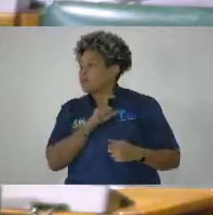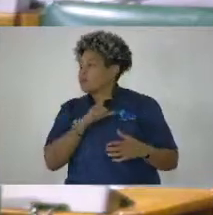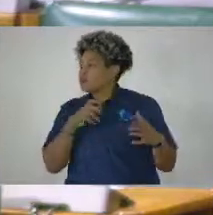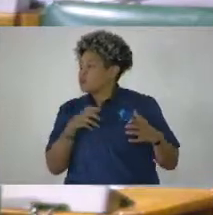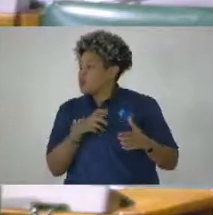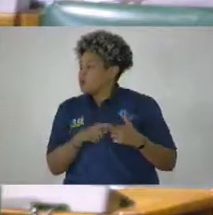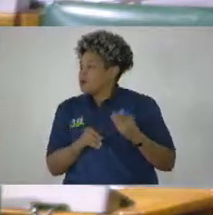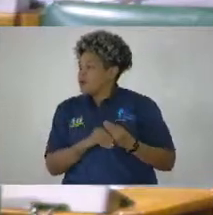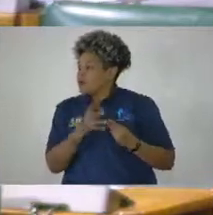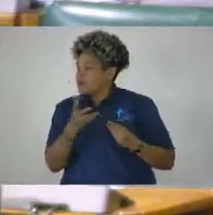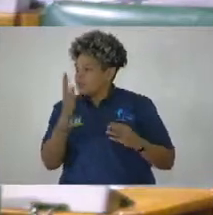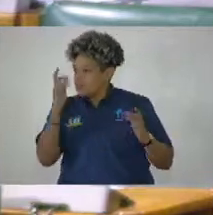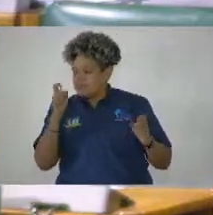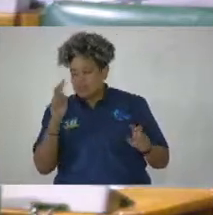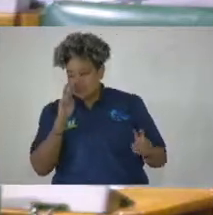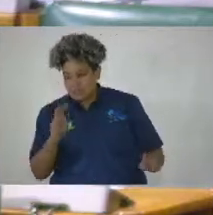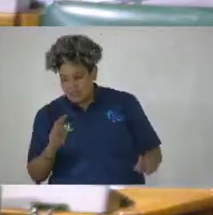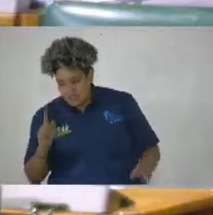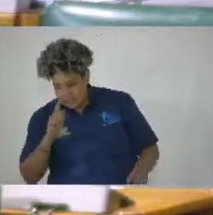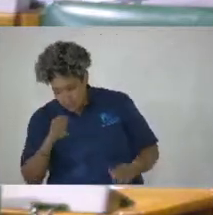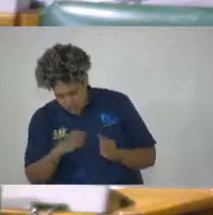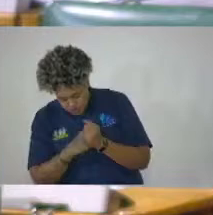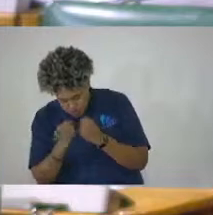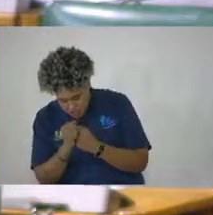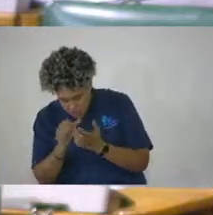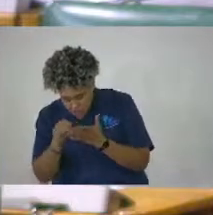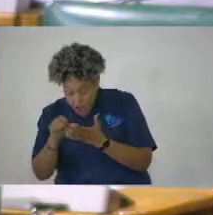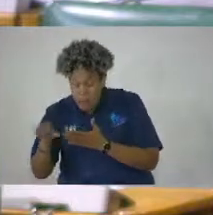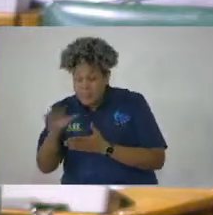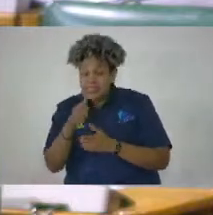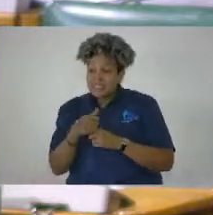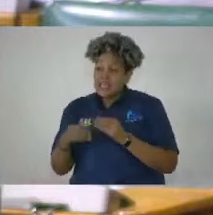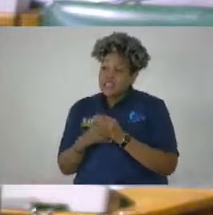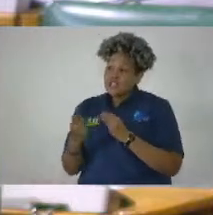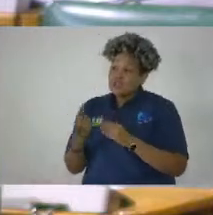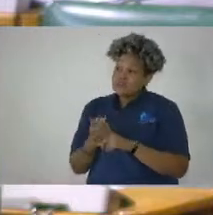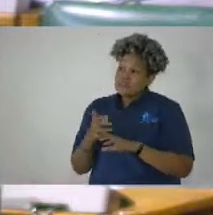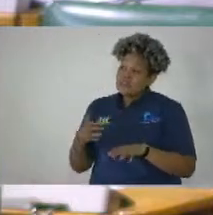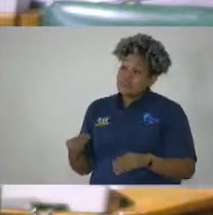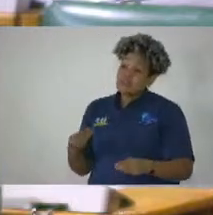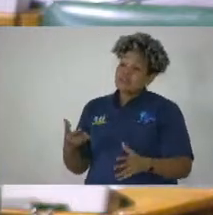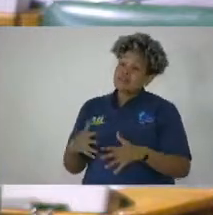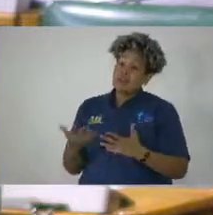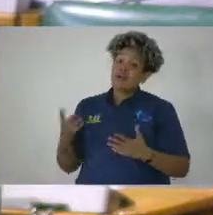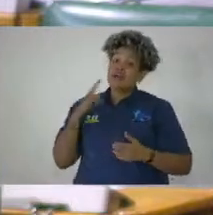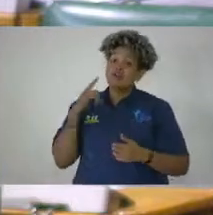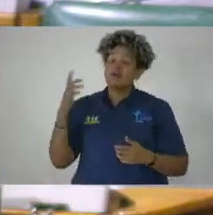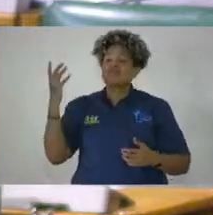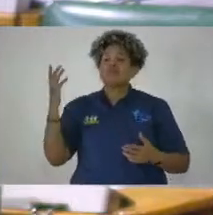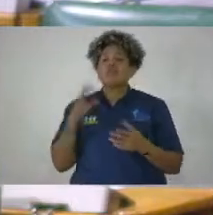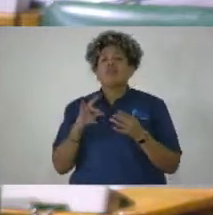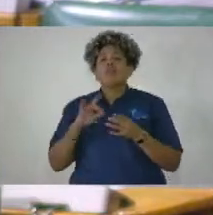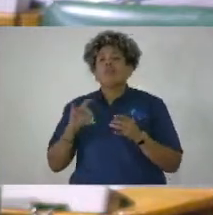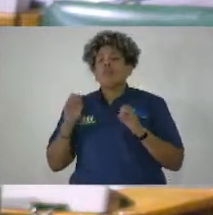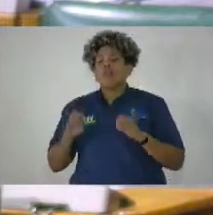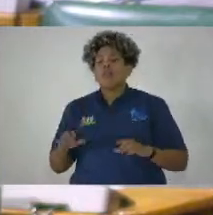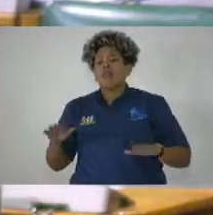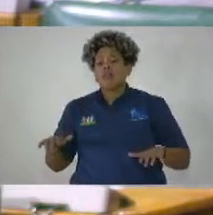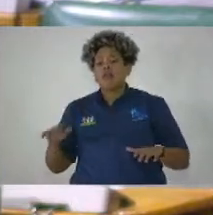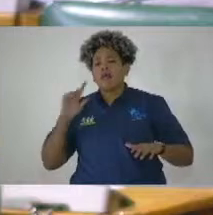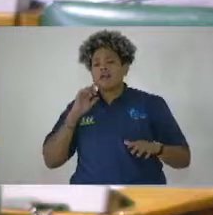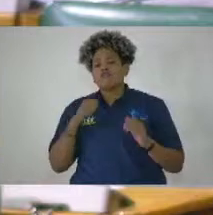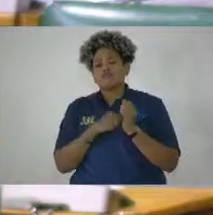Mr. Speaker, the restructured compensation, something that has not been given a lot of airplay, the